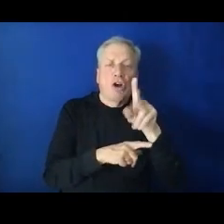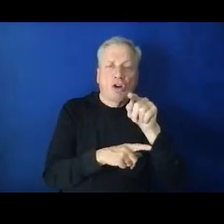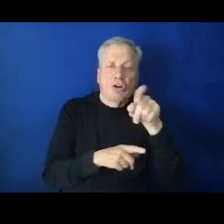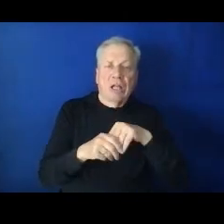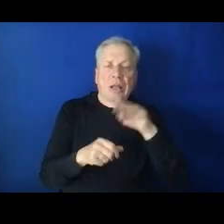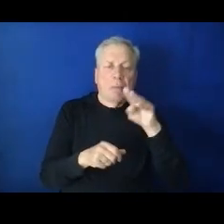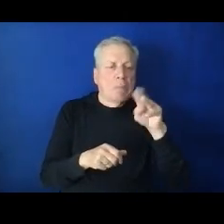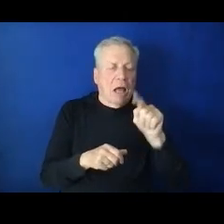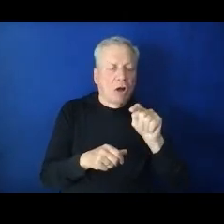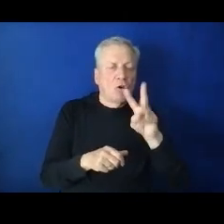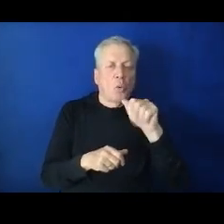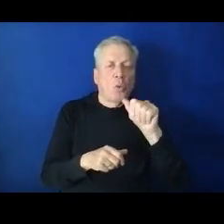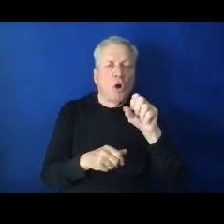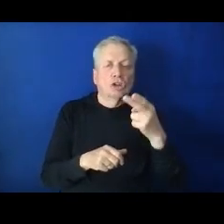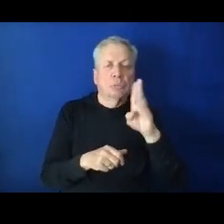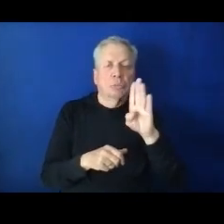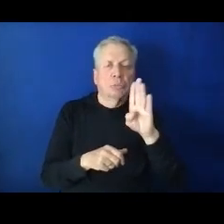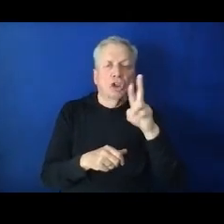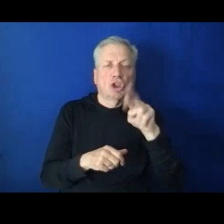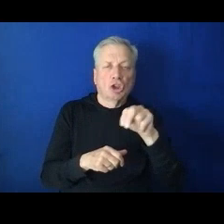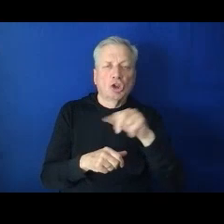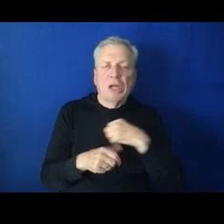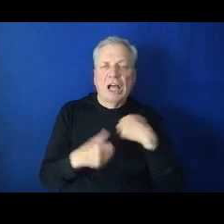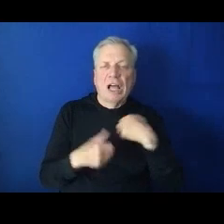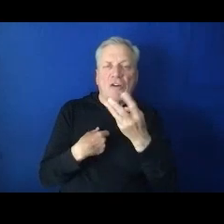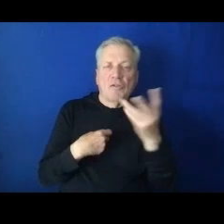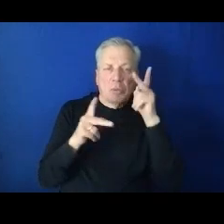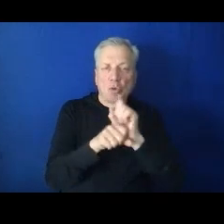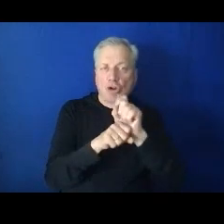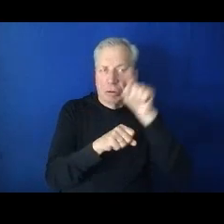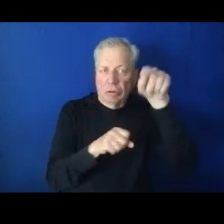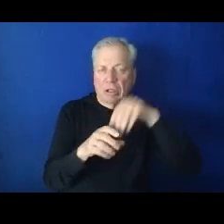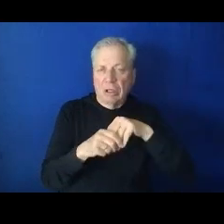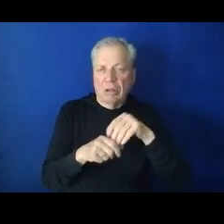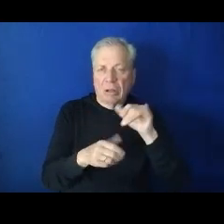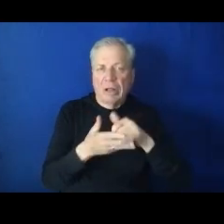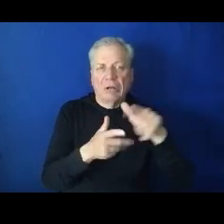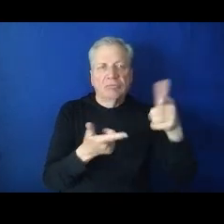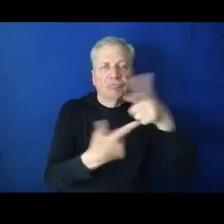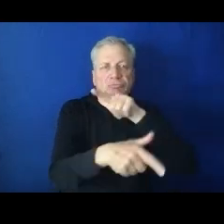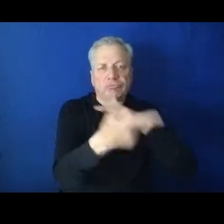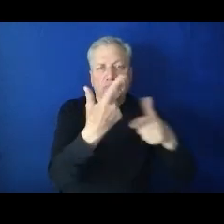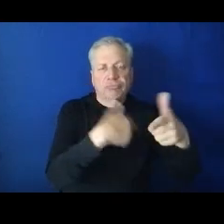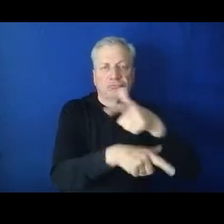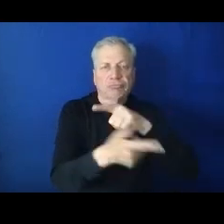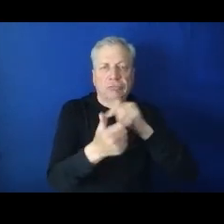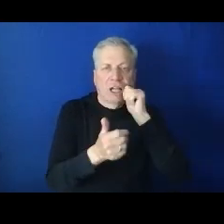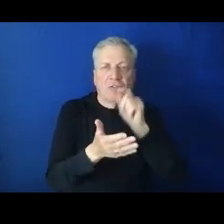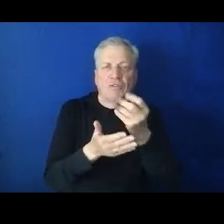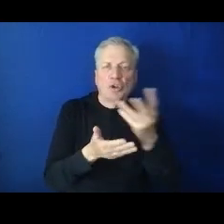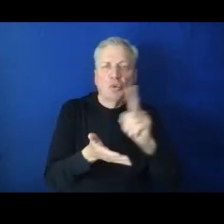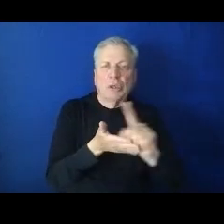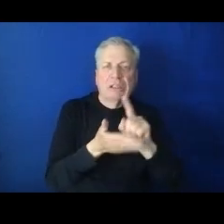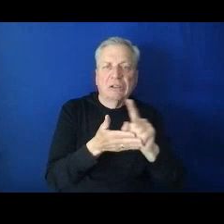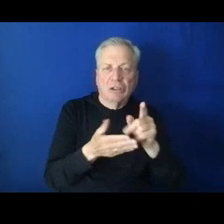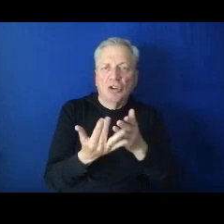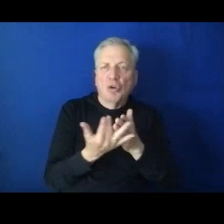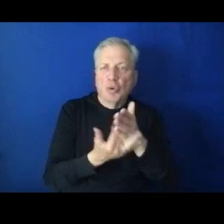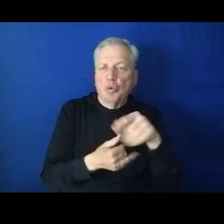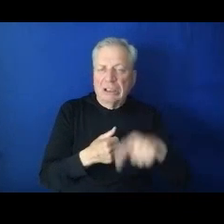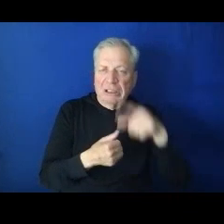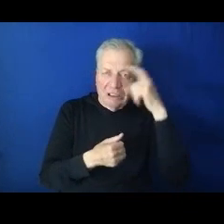Washburn. We'll actually have a couple of folks in Mount Washburn trading off every couple of weeks throughout the summer.